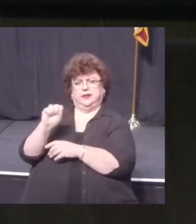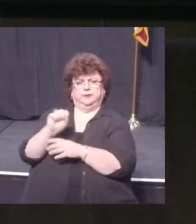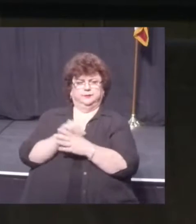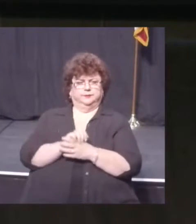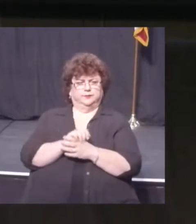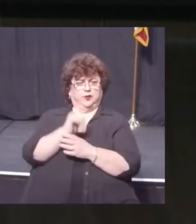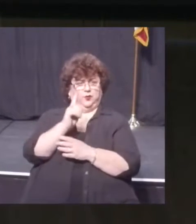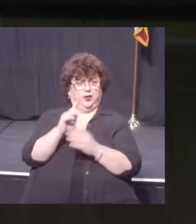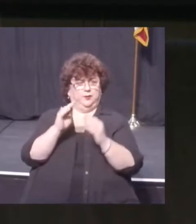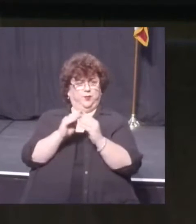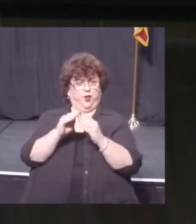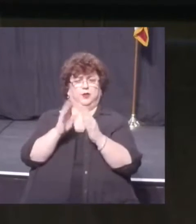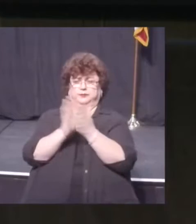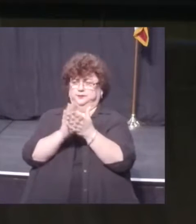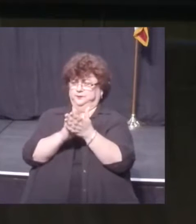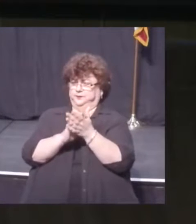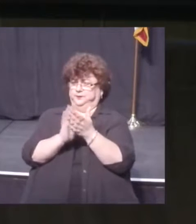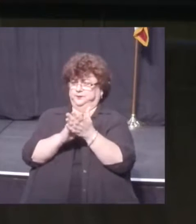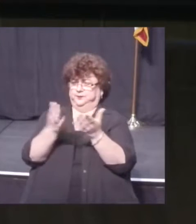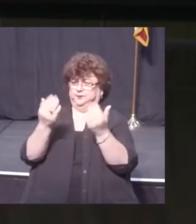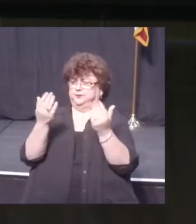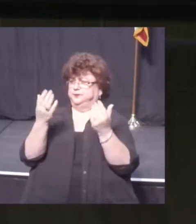State. One more round of applause.